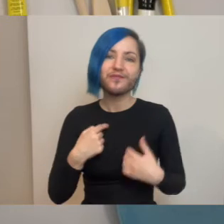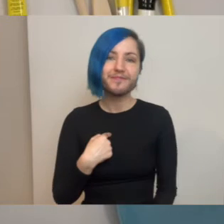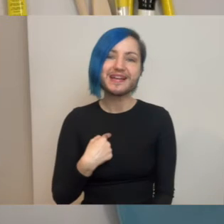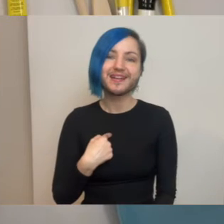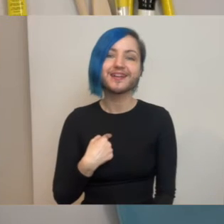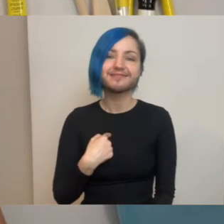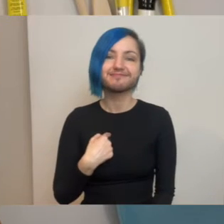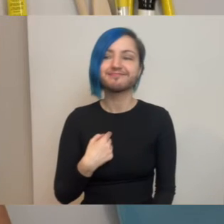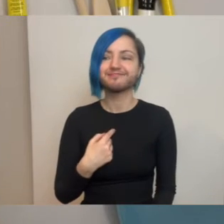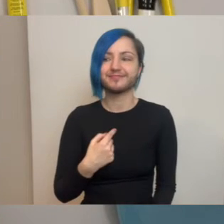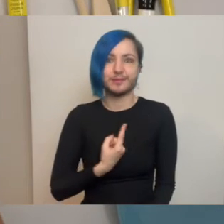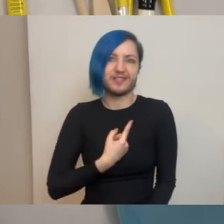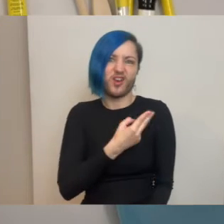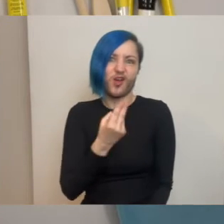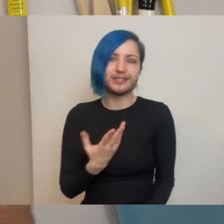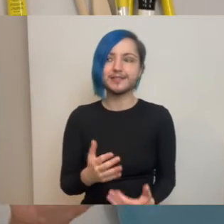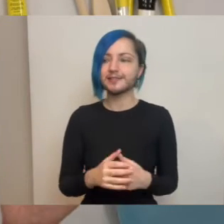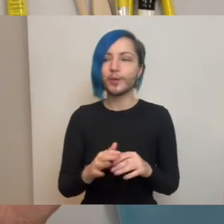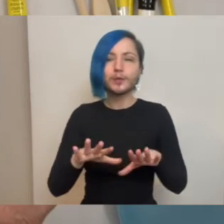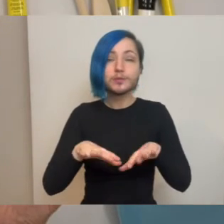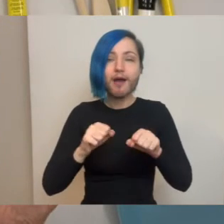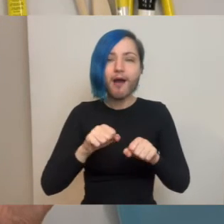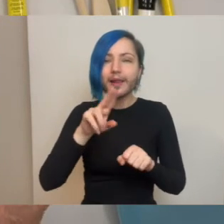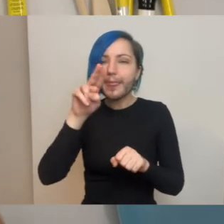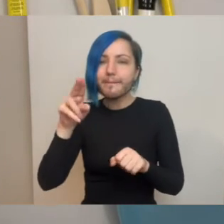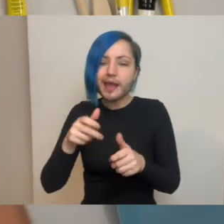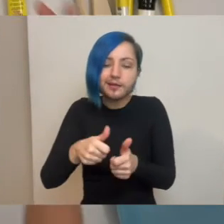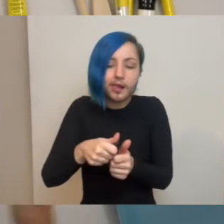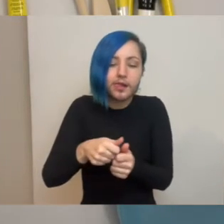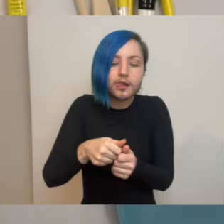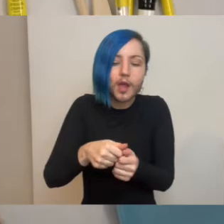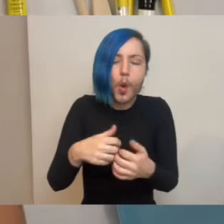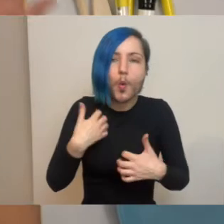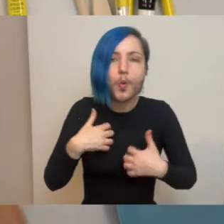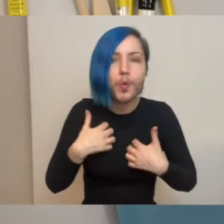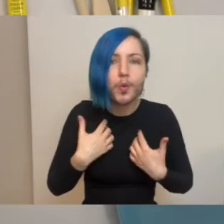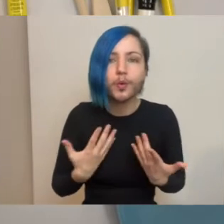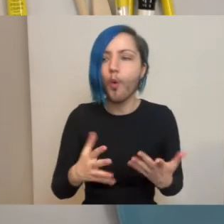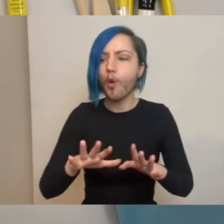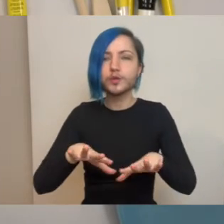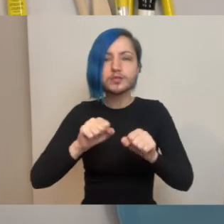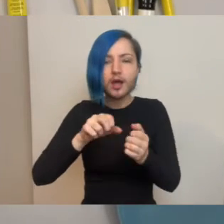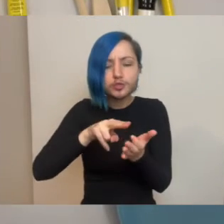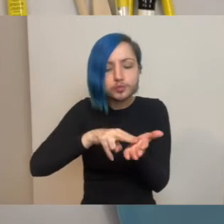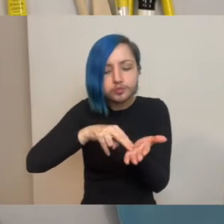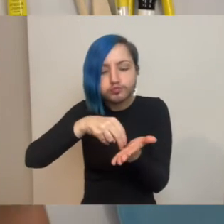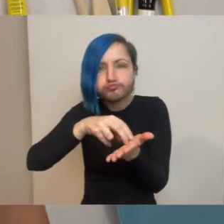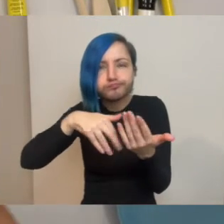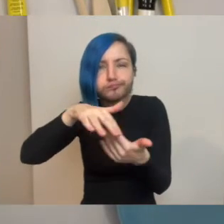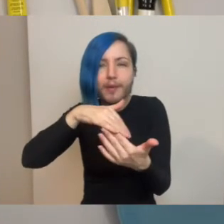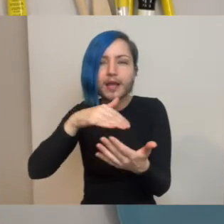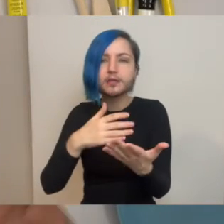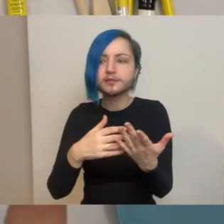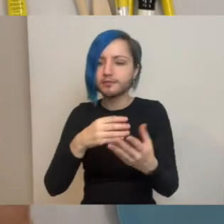where you begin to pull the paint out of its tubes, or you begin to squish it around and